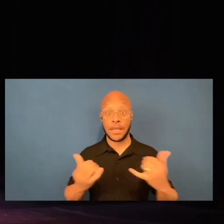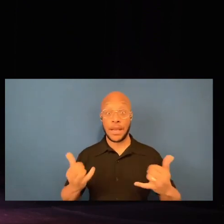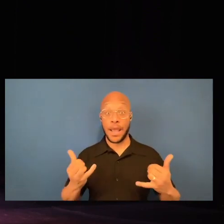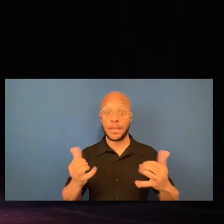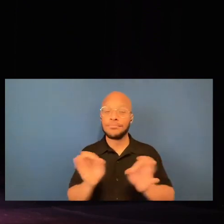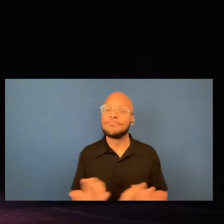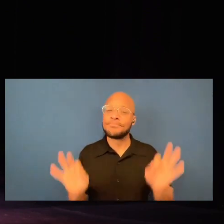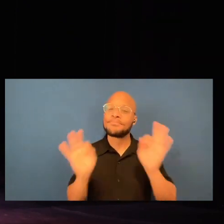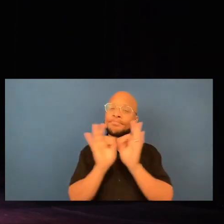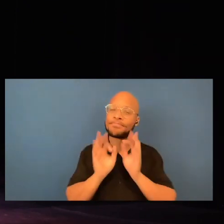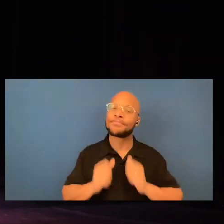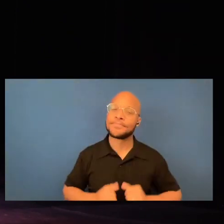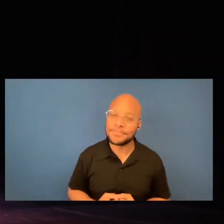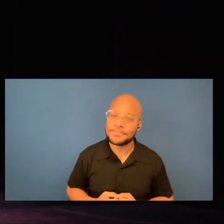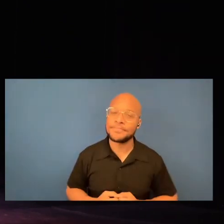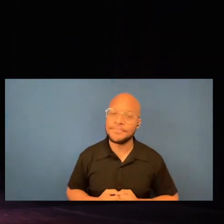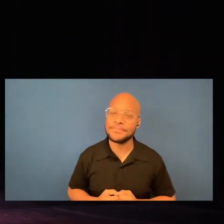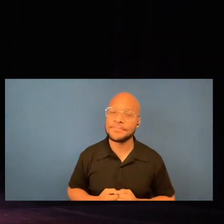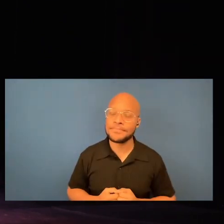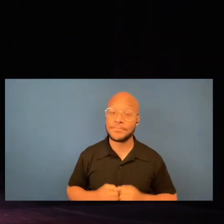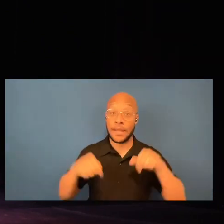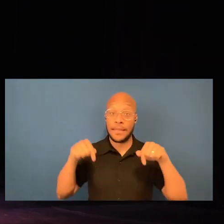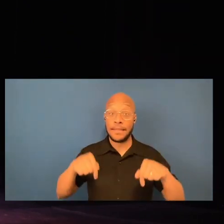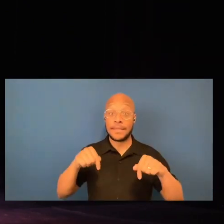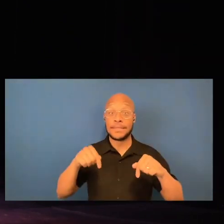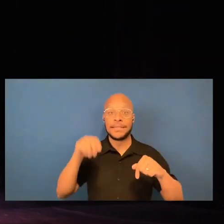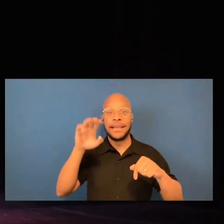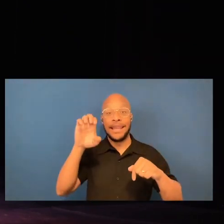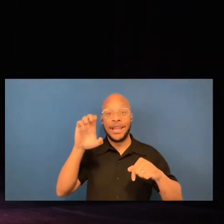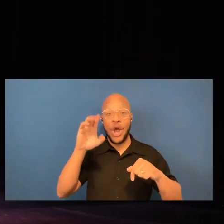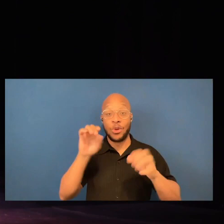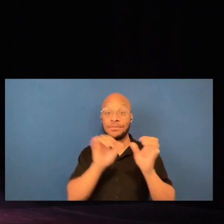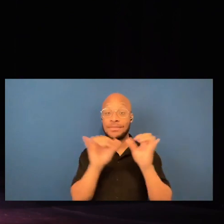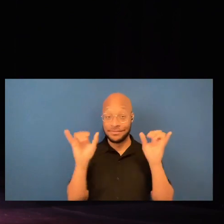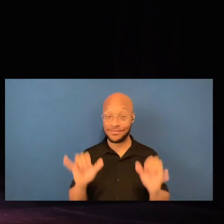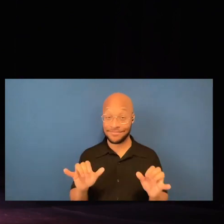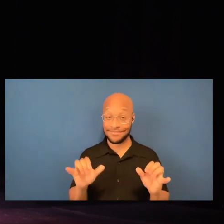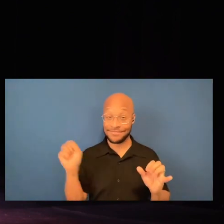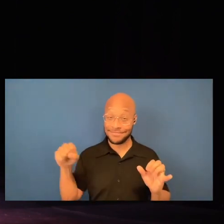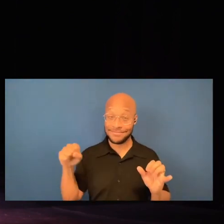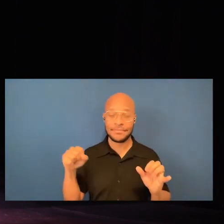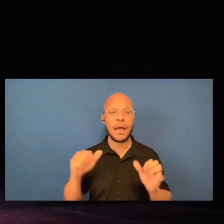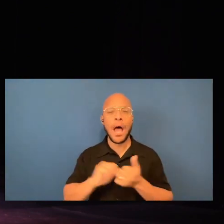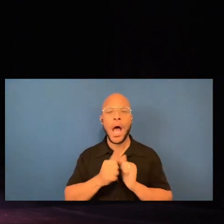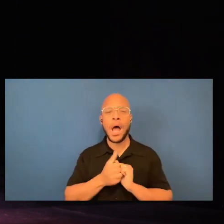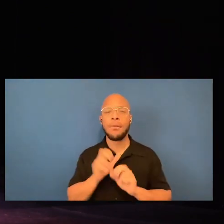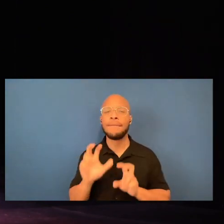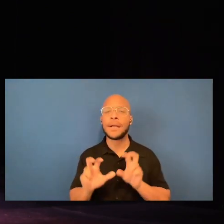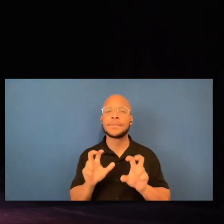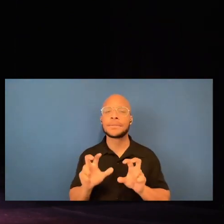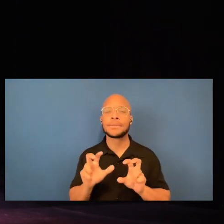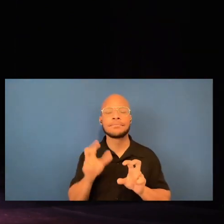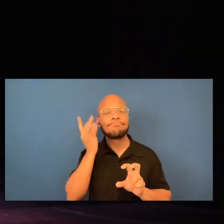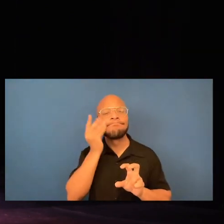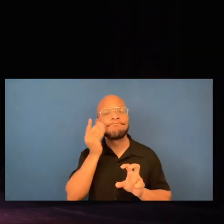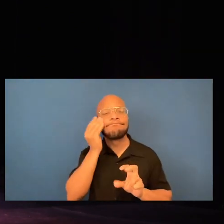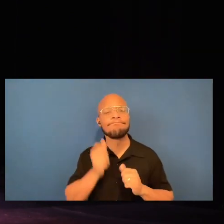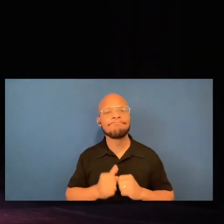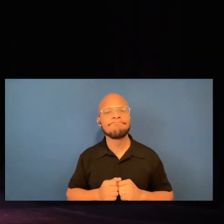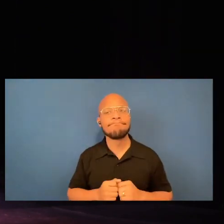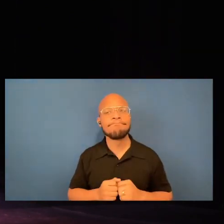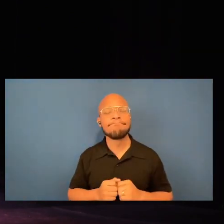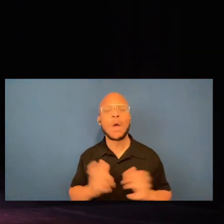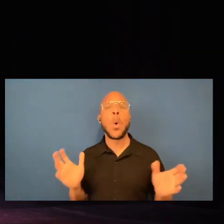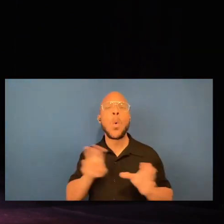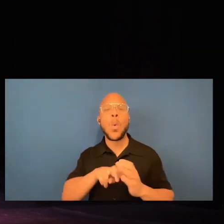is an ecosystem, and how do we invest in it as such? How do we get out of going it alone? And that's a really huge